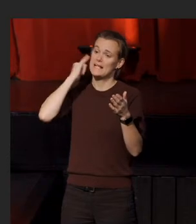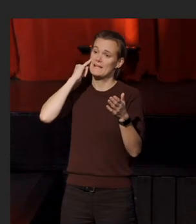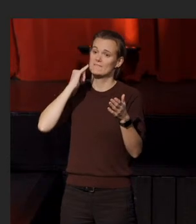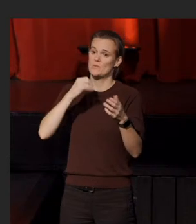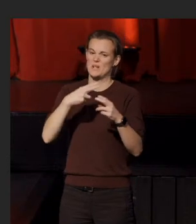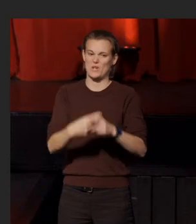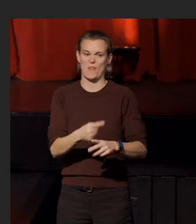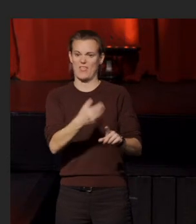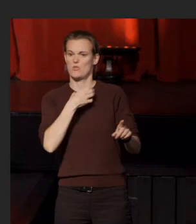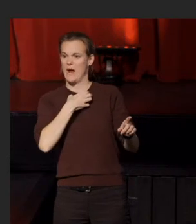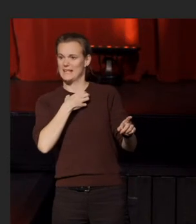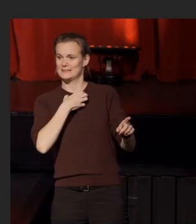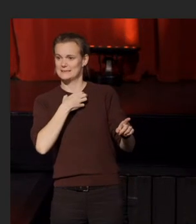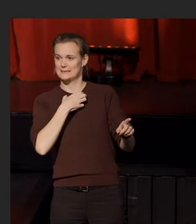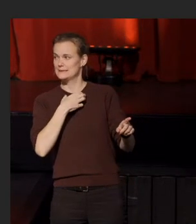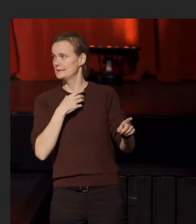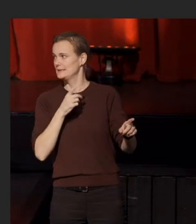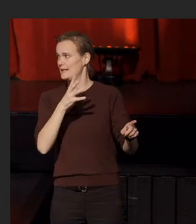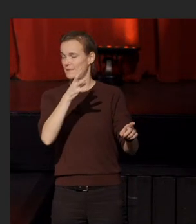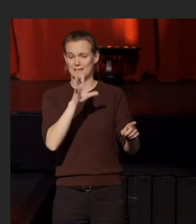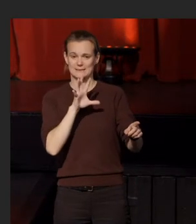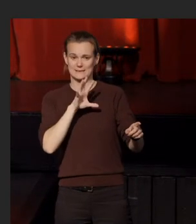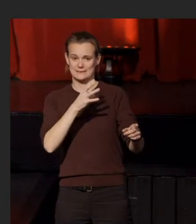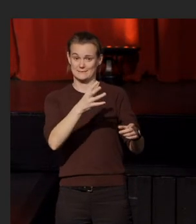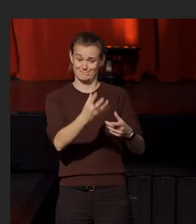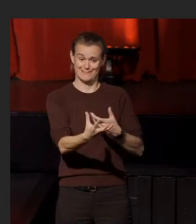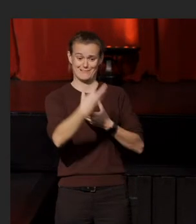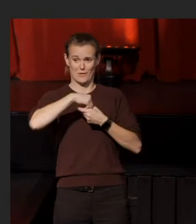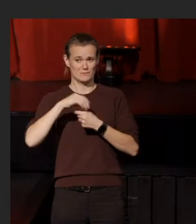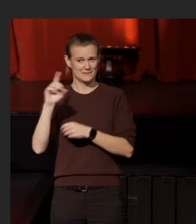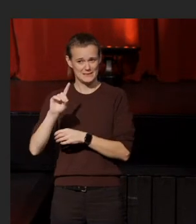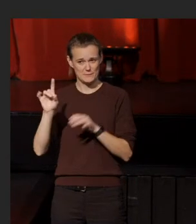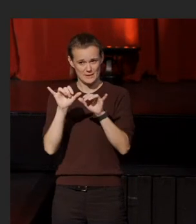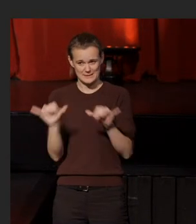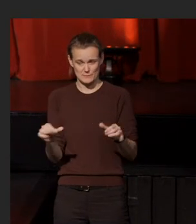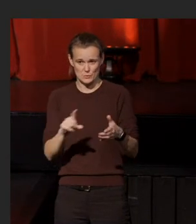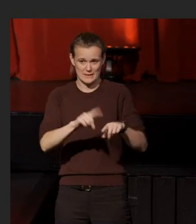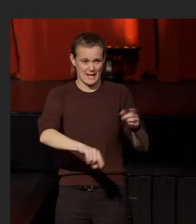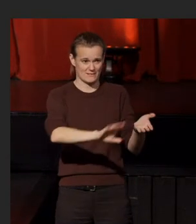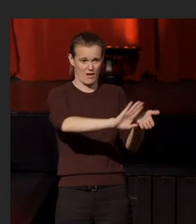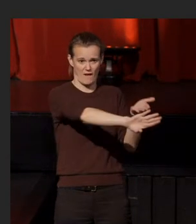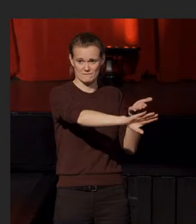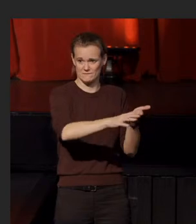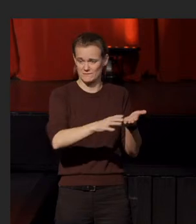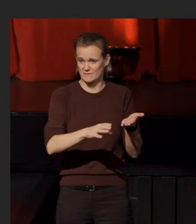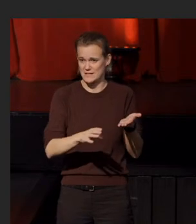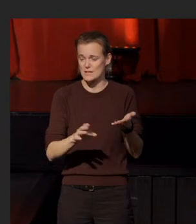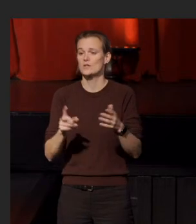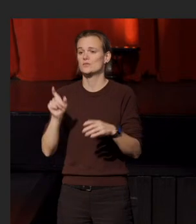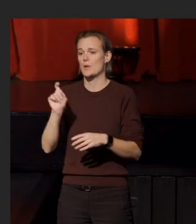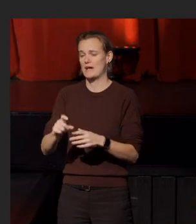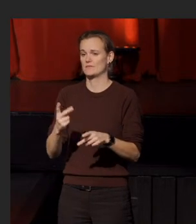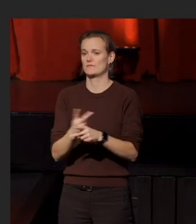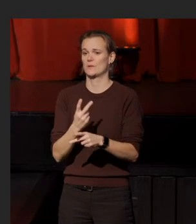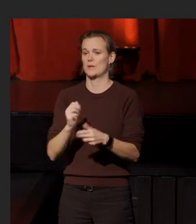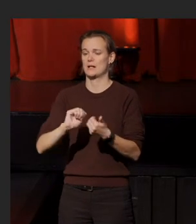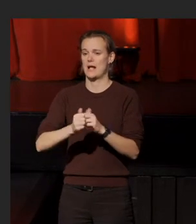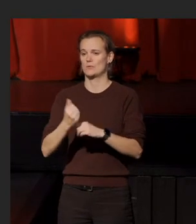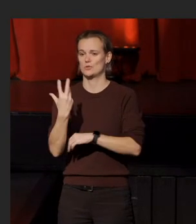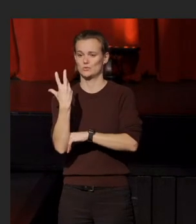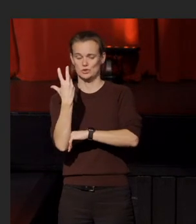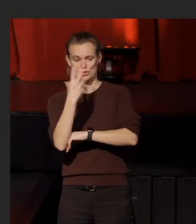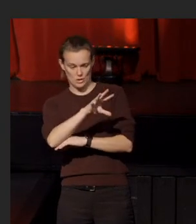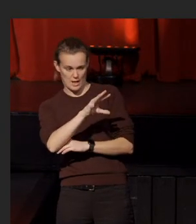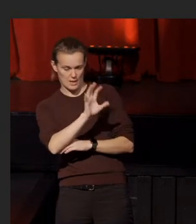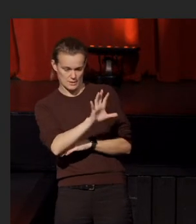threats are part of democratic systems. And so what we need to do is find ways to shine light on the processes,